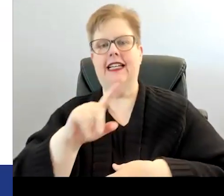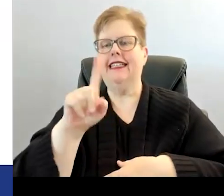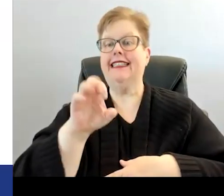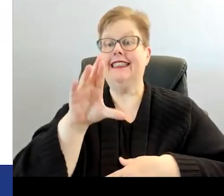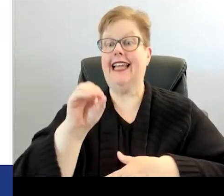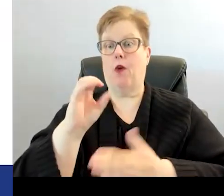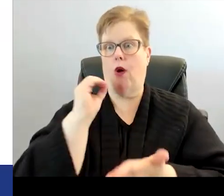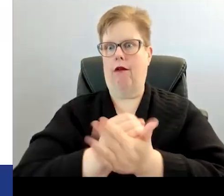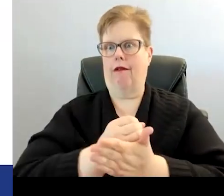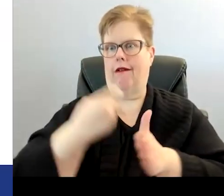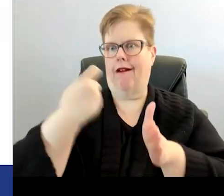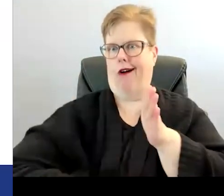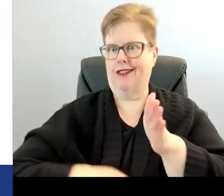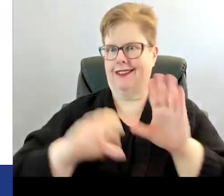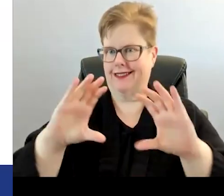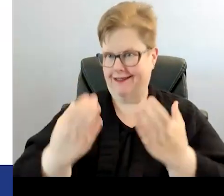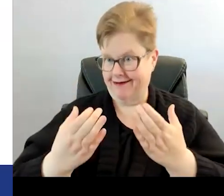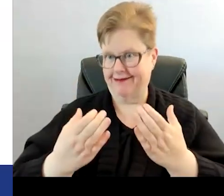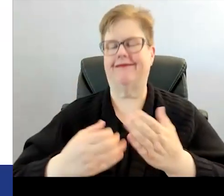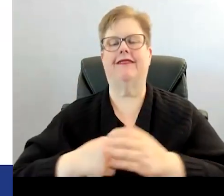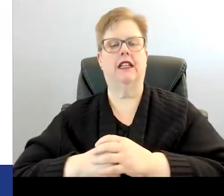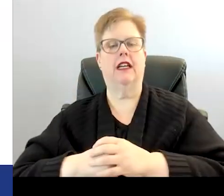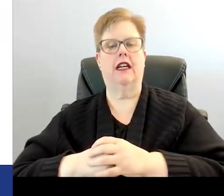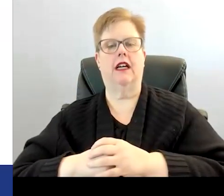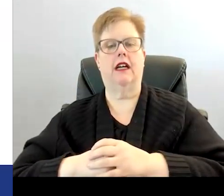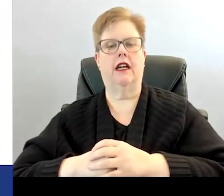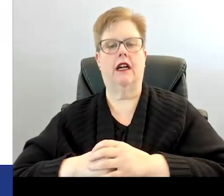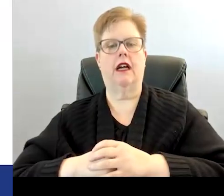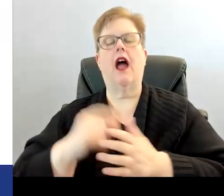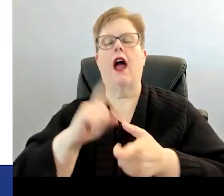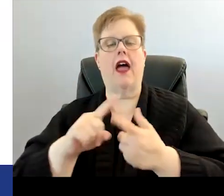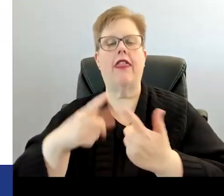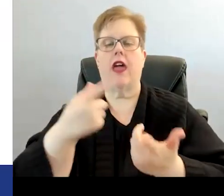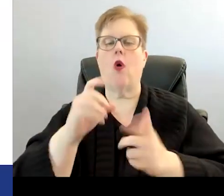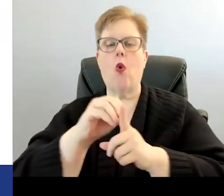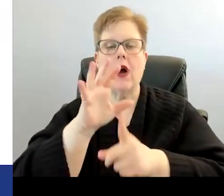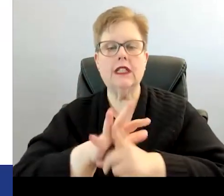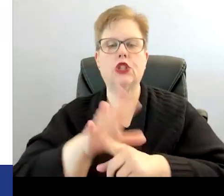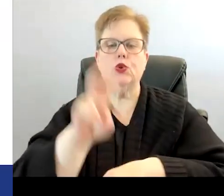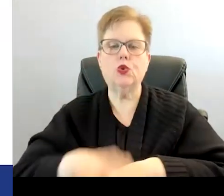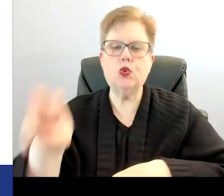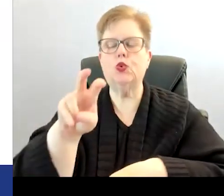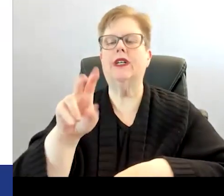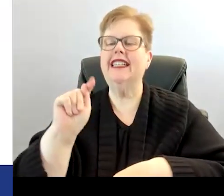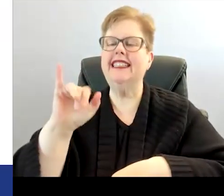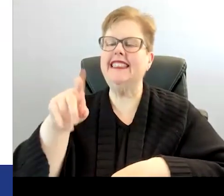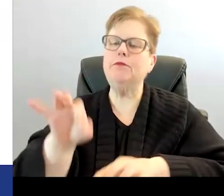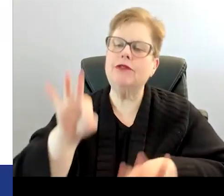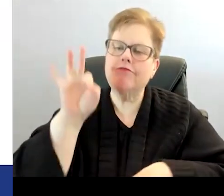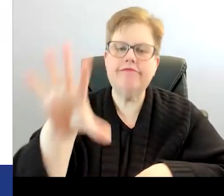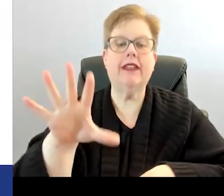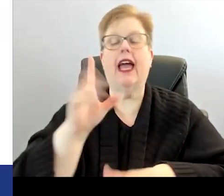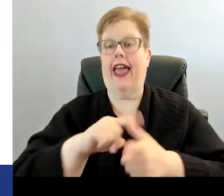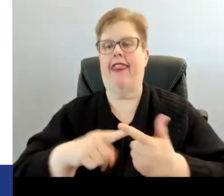cost courses. And then we'll have a tour of the orientation site and some tips before ending with a